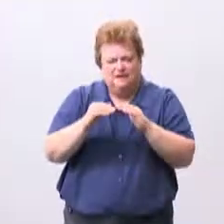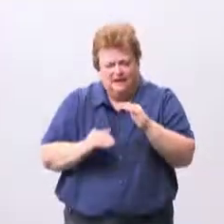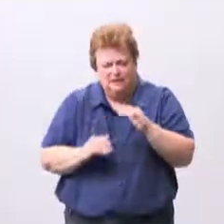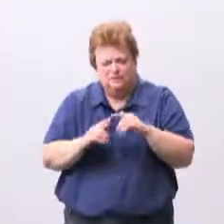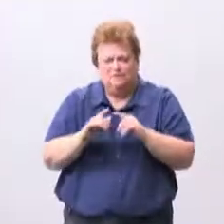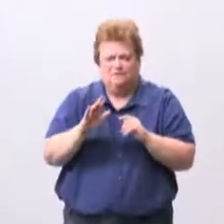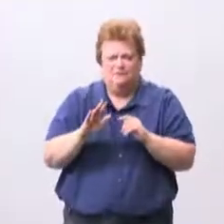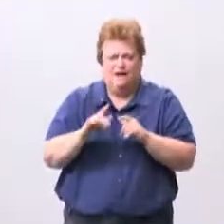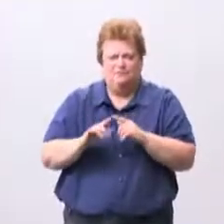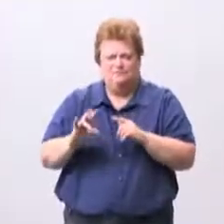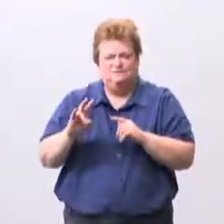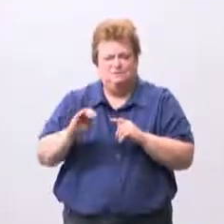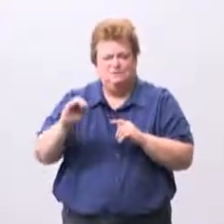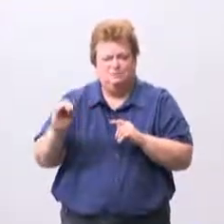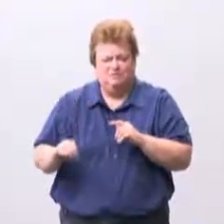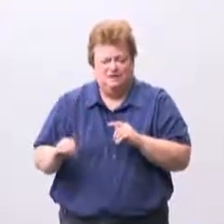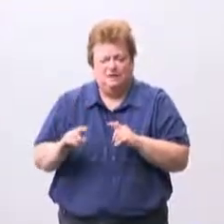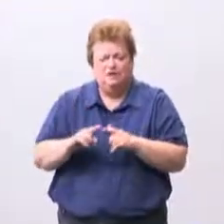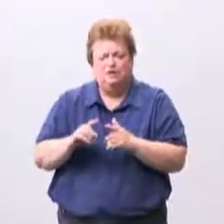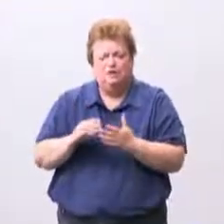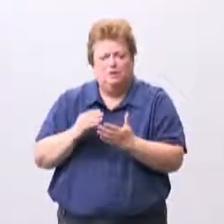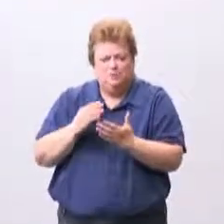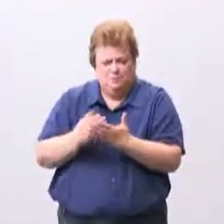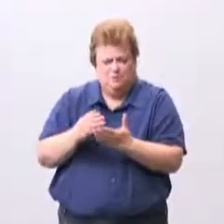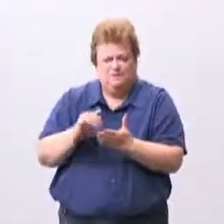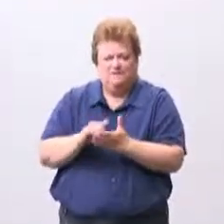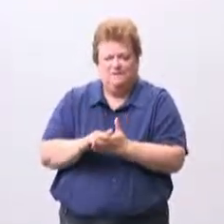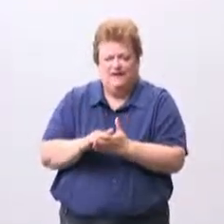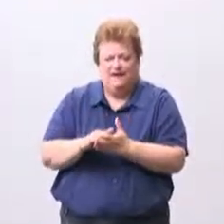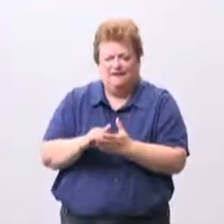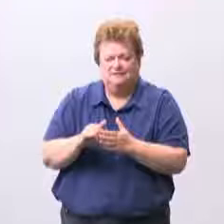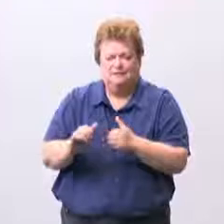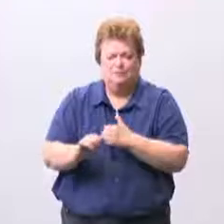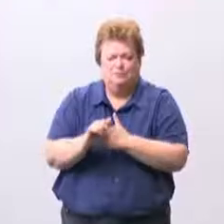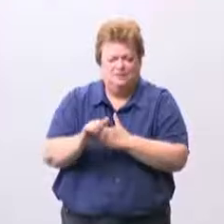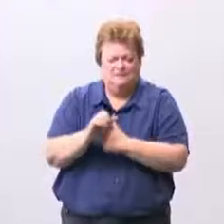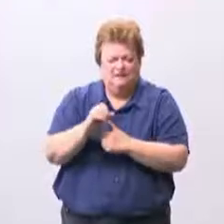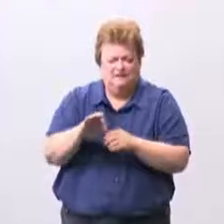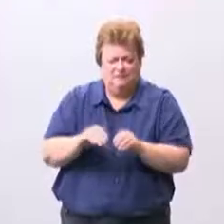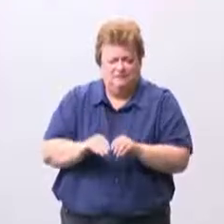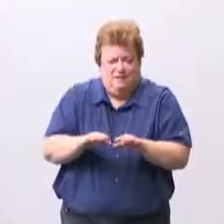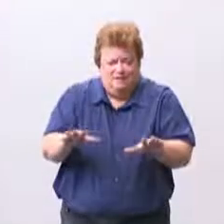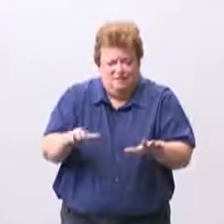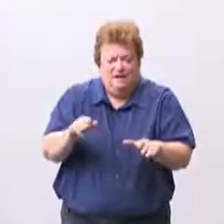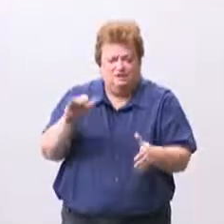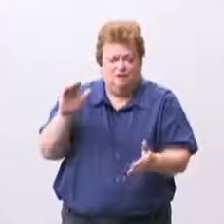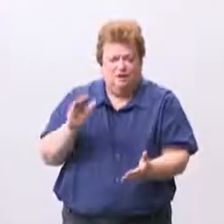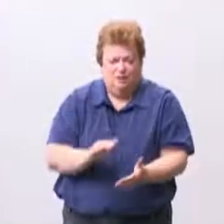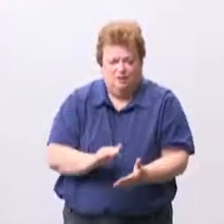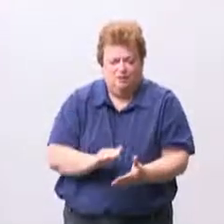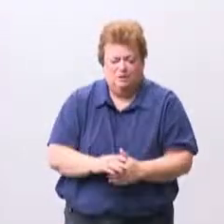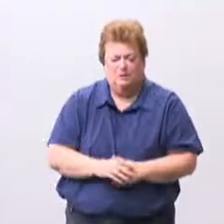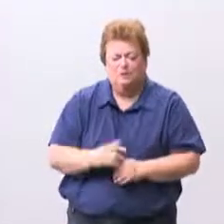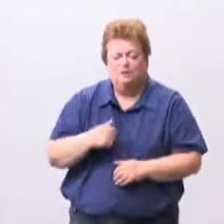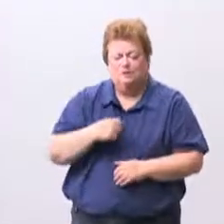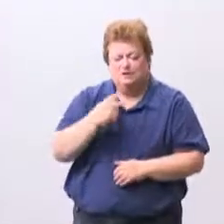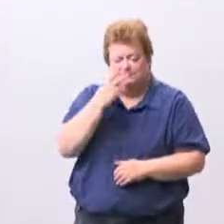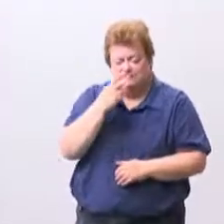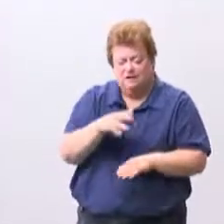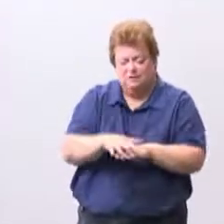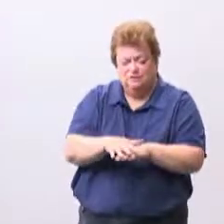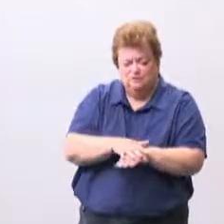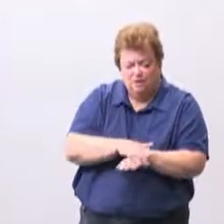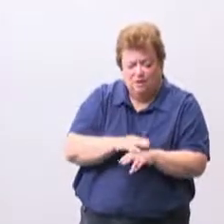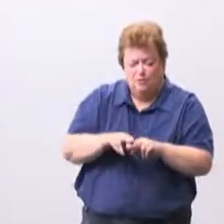to 7% range to show the risk of transmission is lower. We have seen a slow and